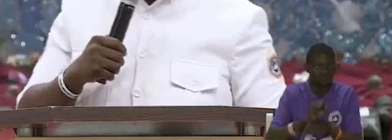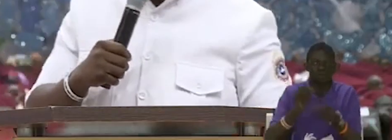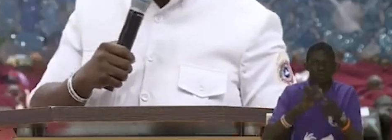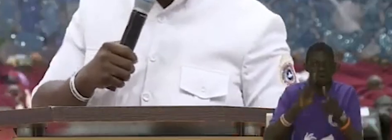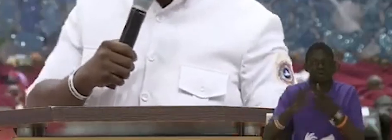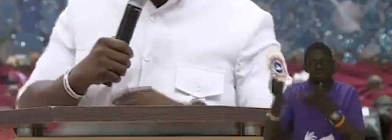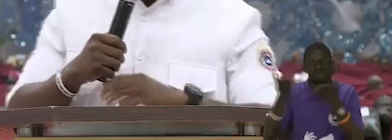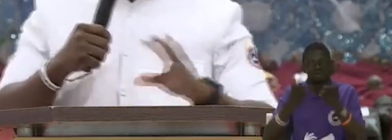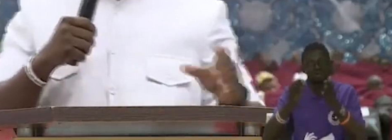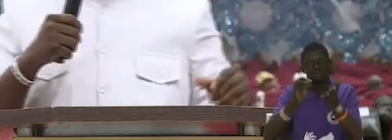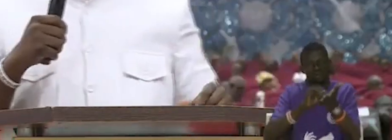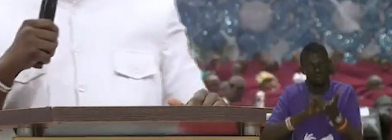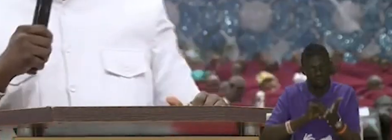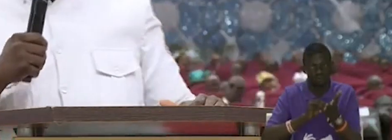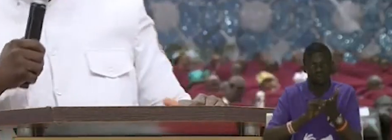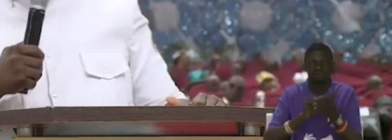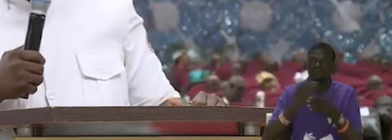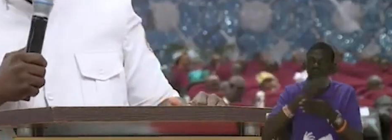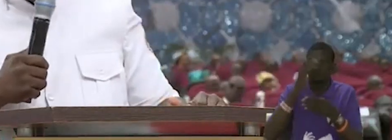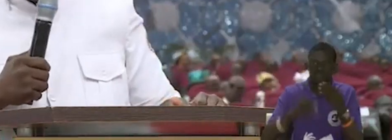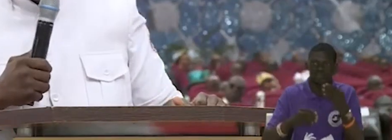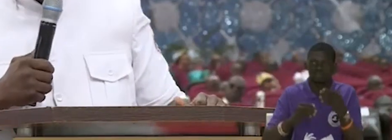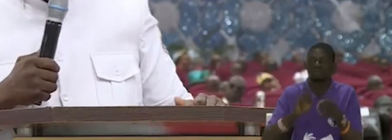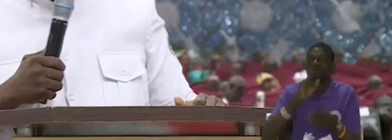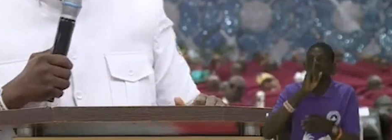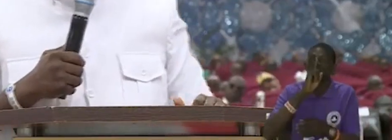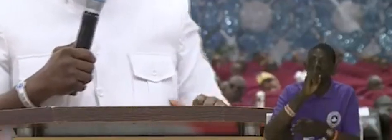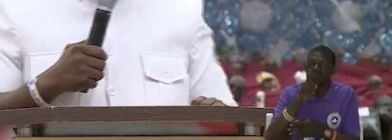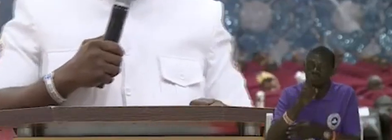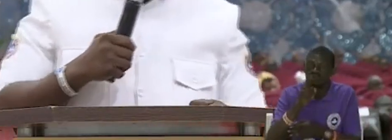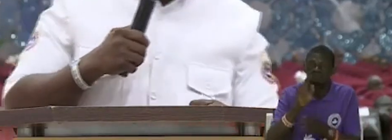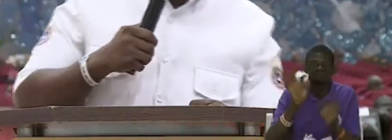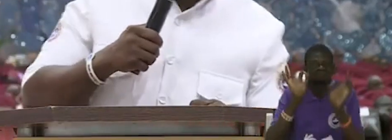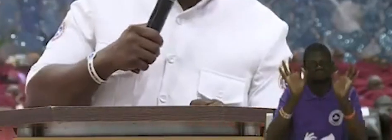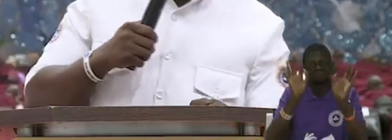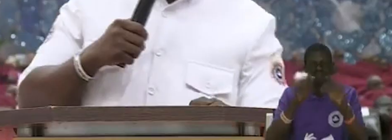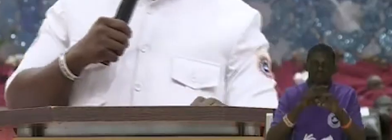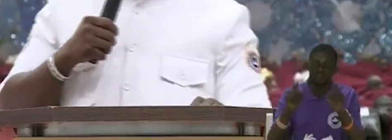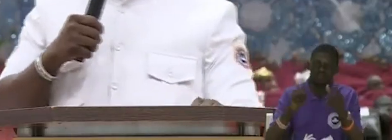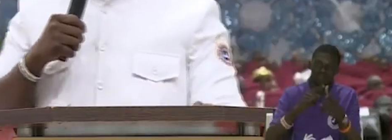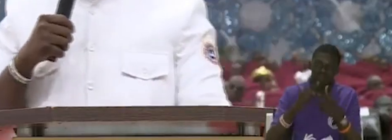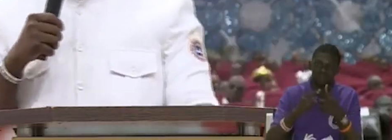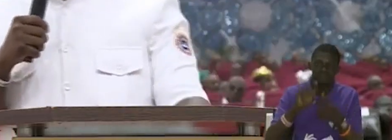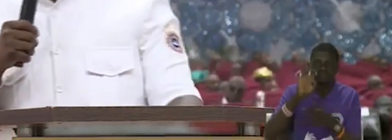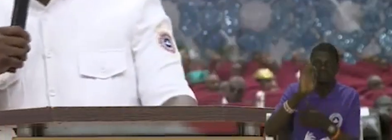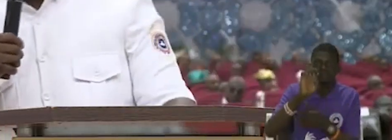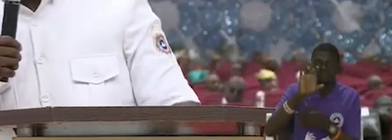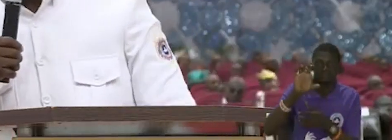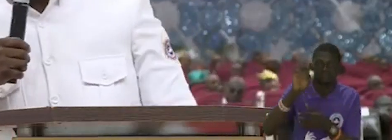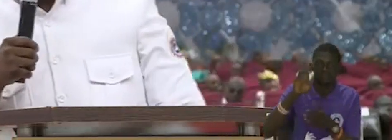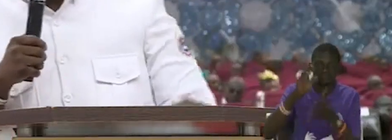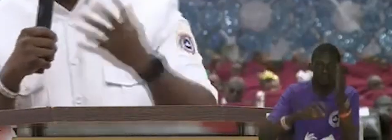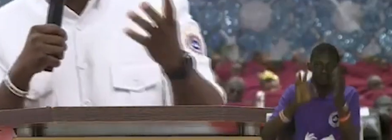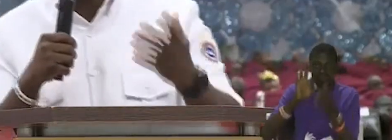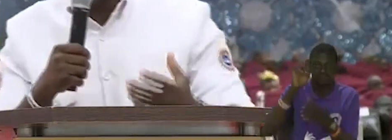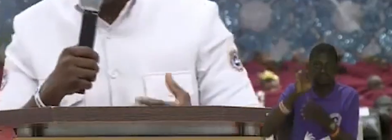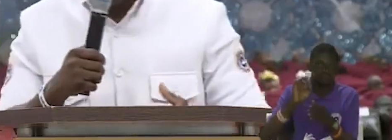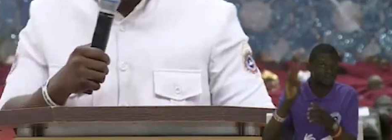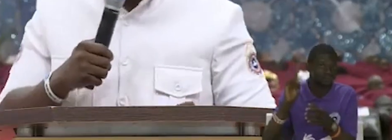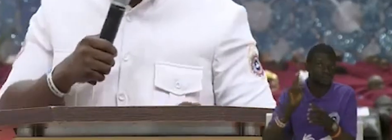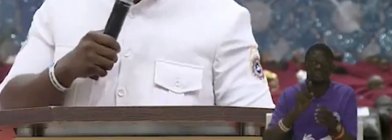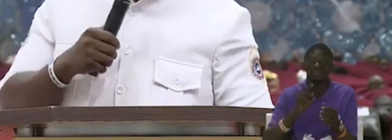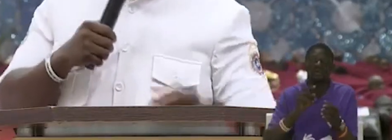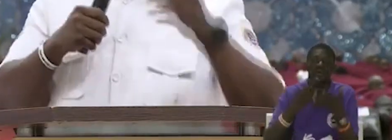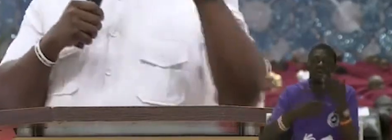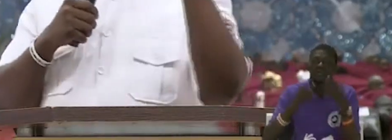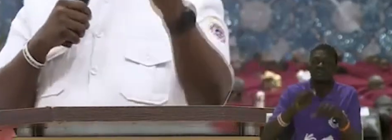hones. Absolutely fantastic. But then Ecclesiastes chapter 9 verse 17, what happened to the slave,